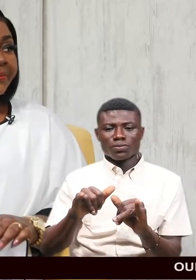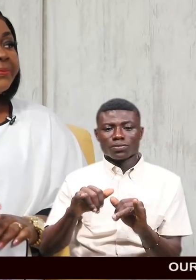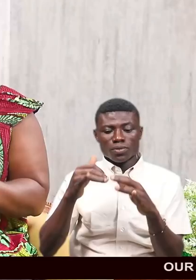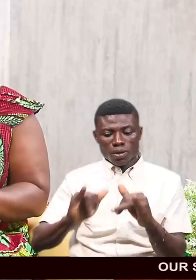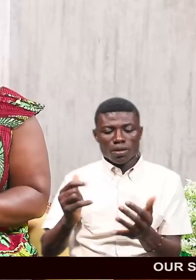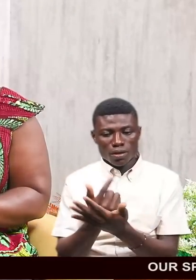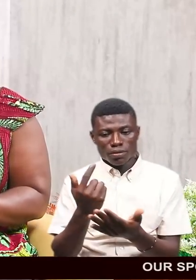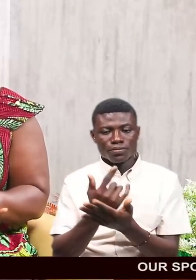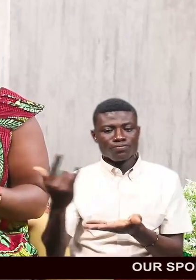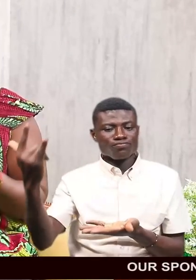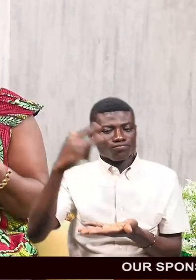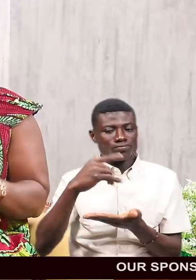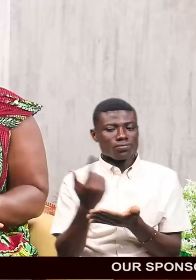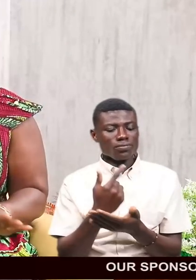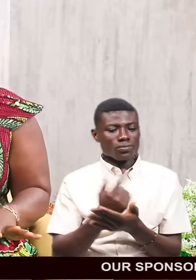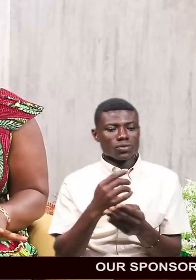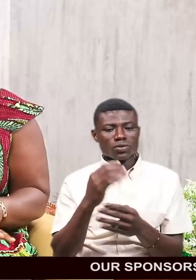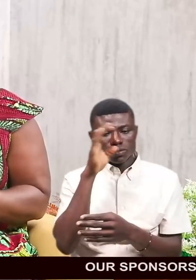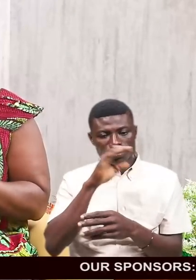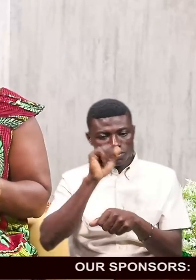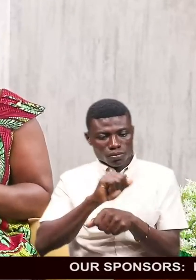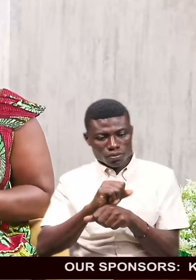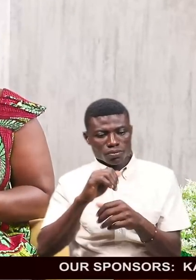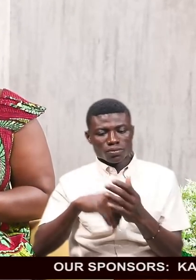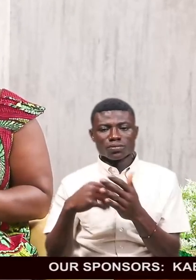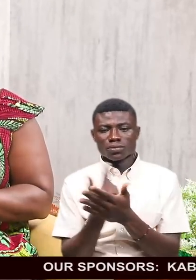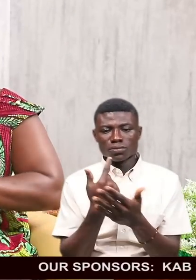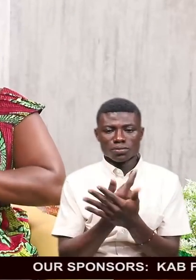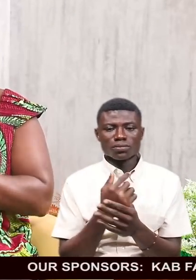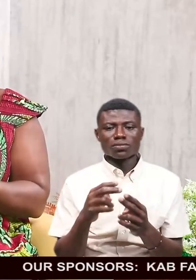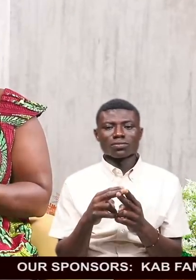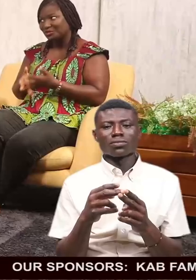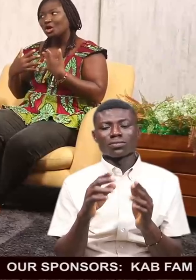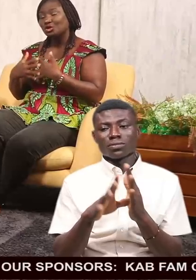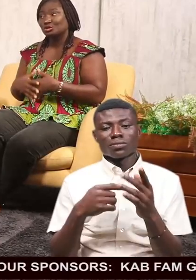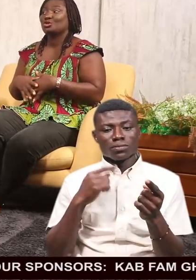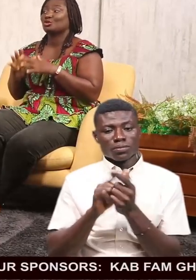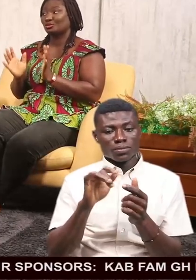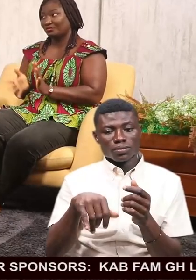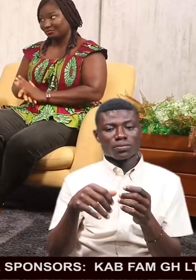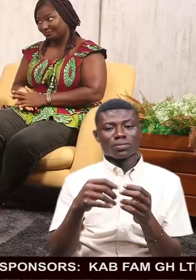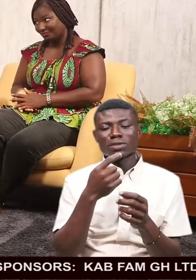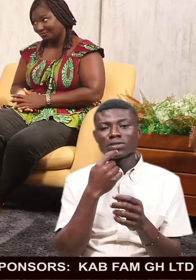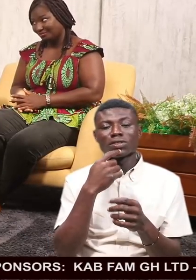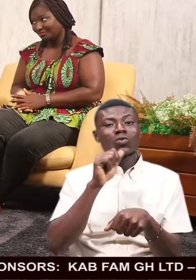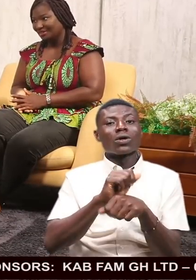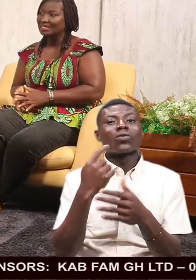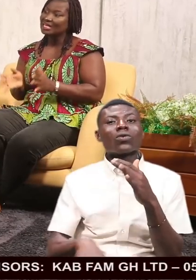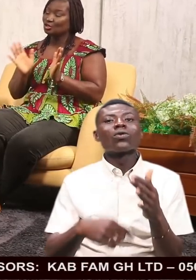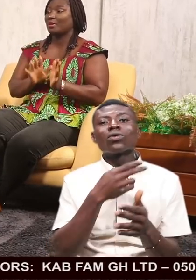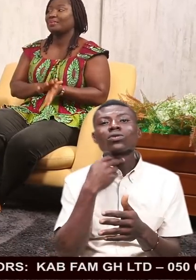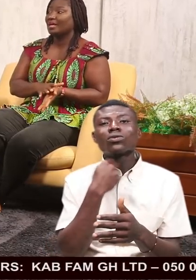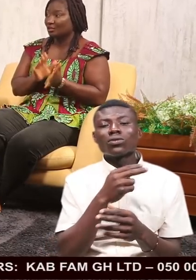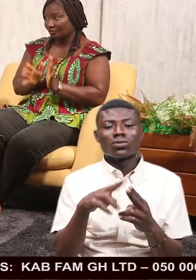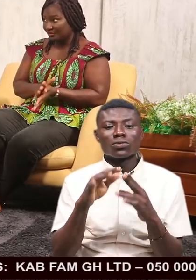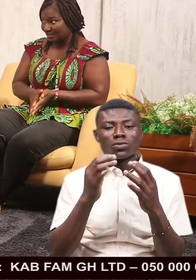good. Na waba for good. Okay. Into obe page juma. Ewa hasi. Mi share no. No so yo sofu.